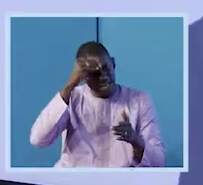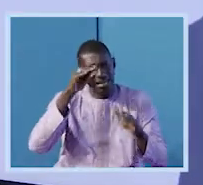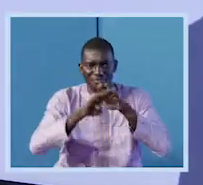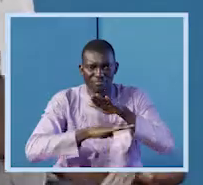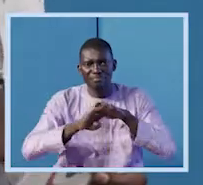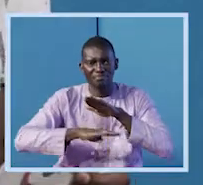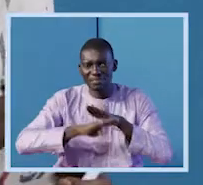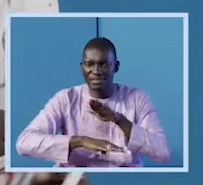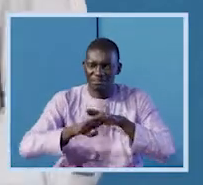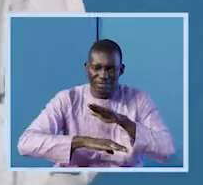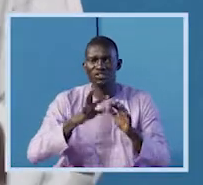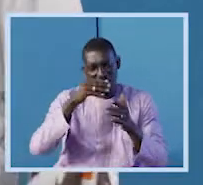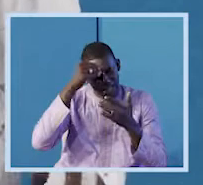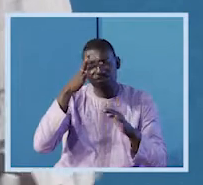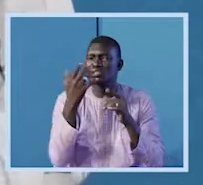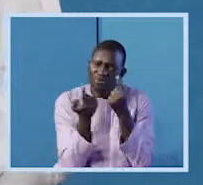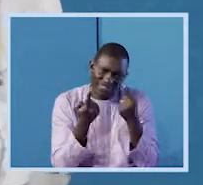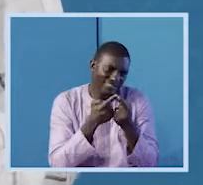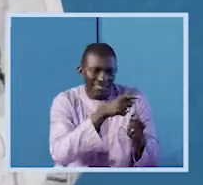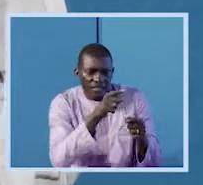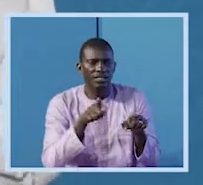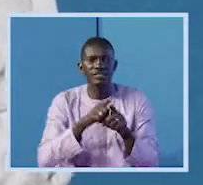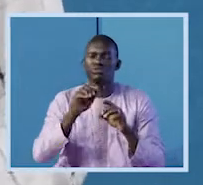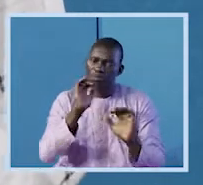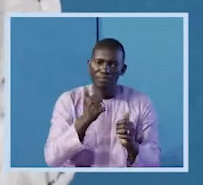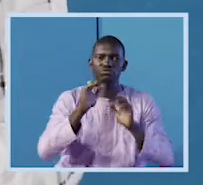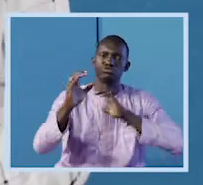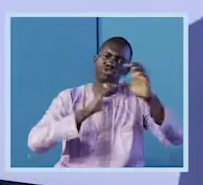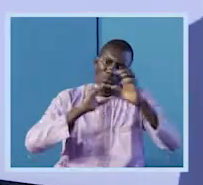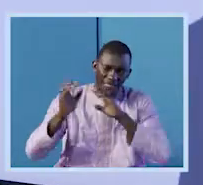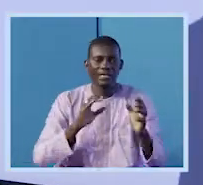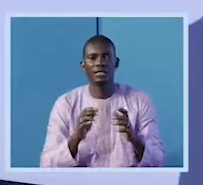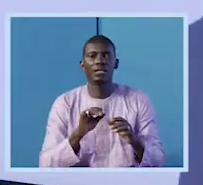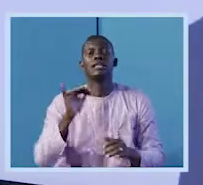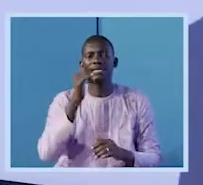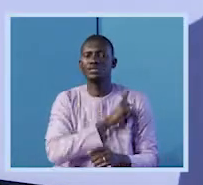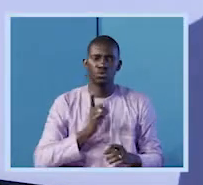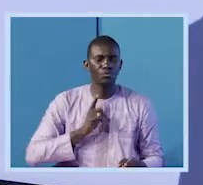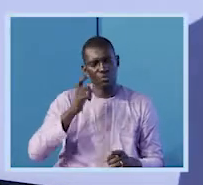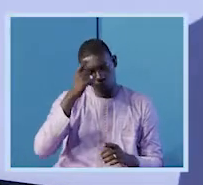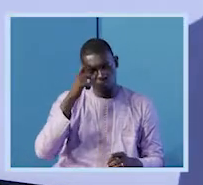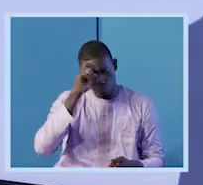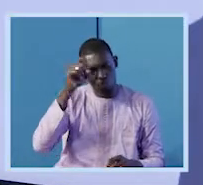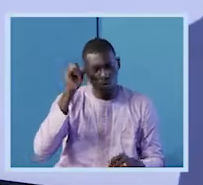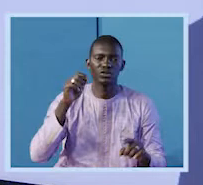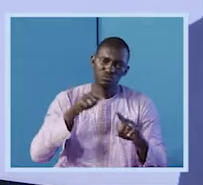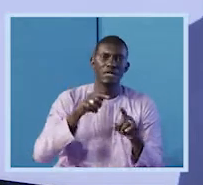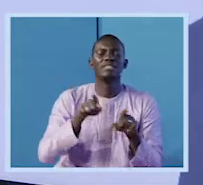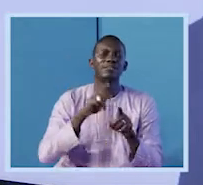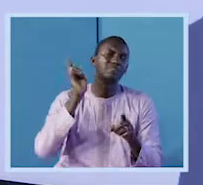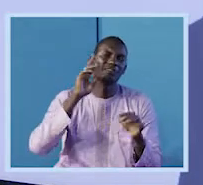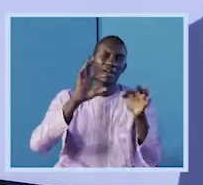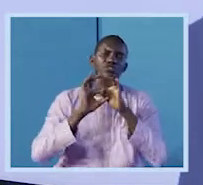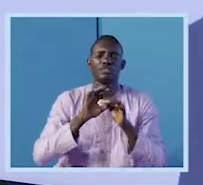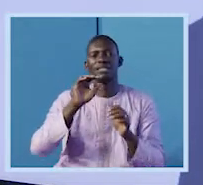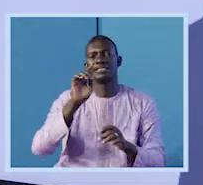get them learn some of these things, just the basic ones to be able to communicate. Are you working towards that as an organization? We're working toward that as an association. The Deaf Association,